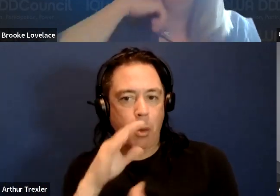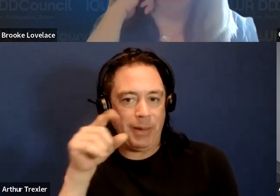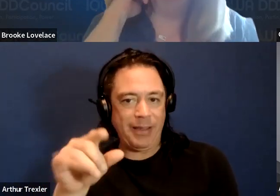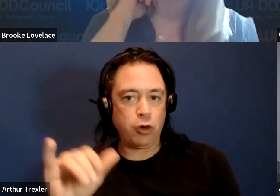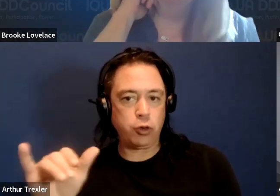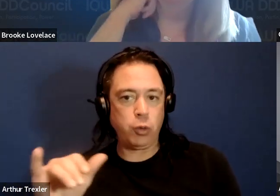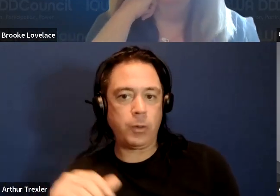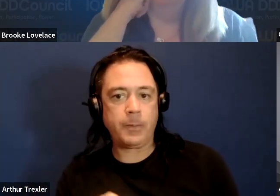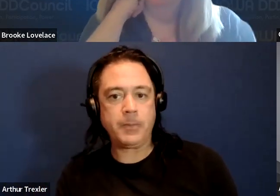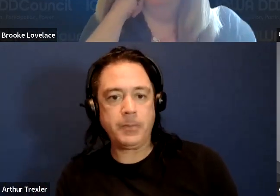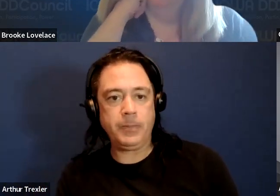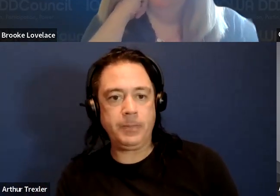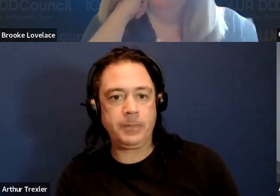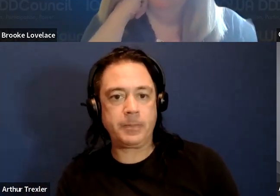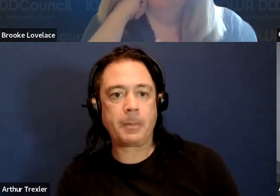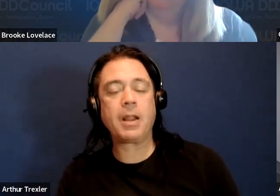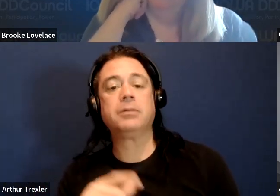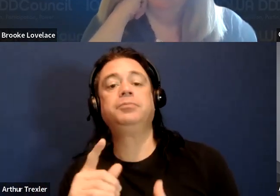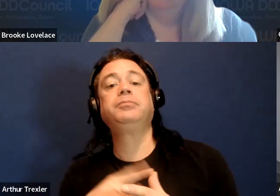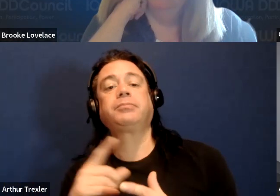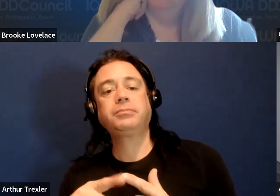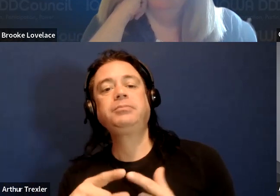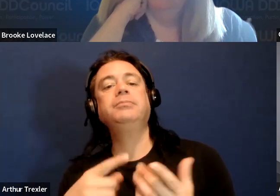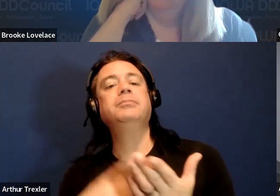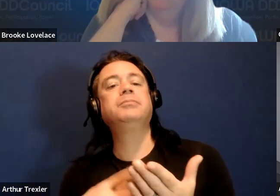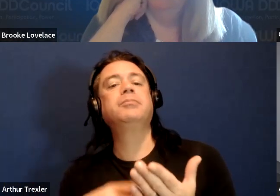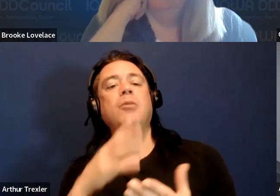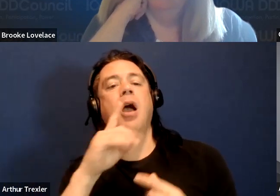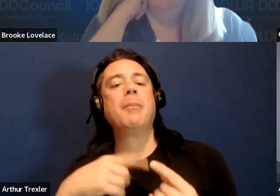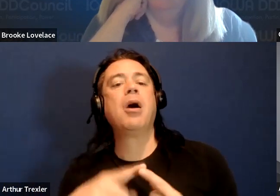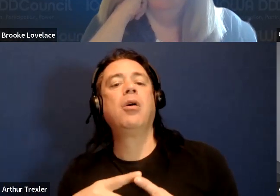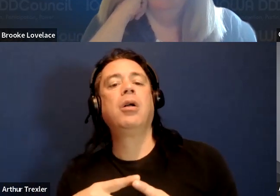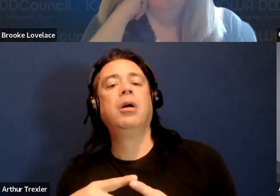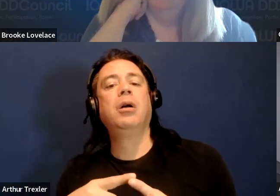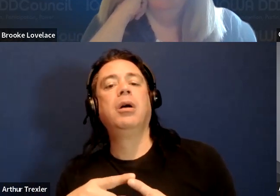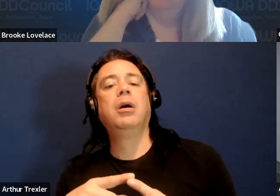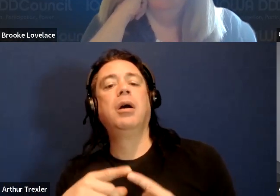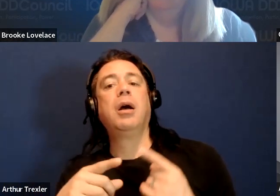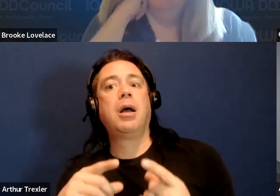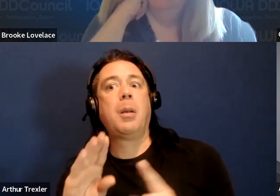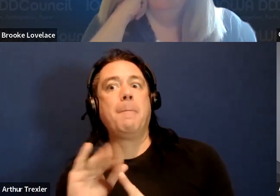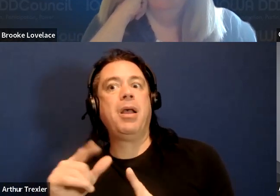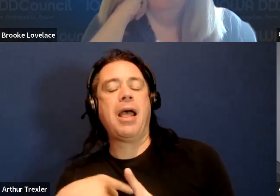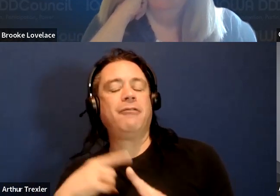too. Then also we kind of talked a little bit about the bill that's got a lot of different